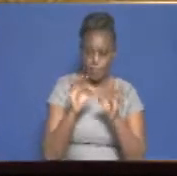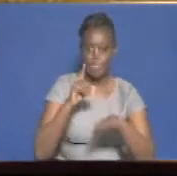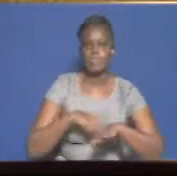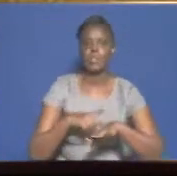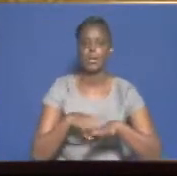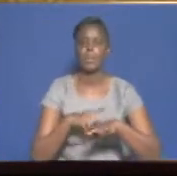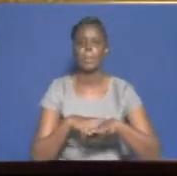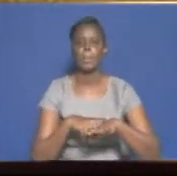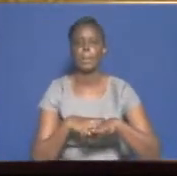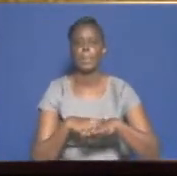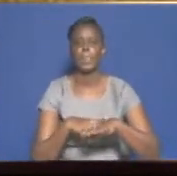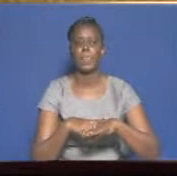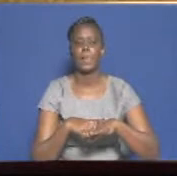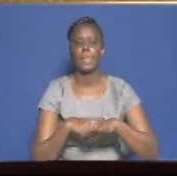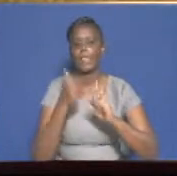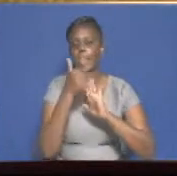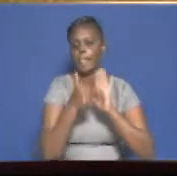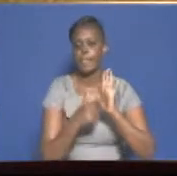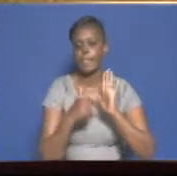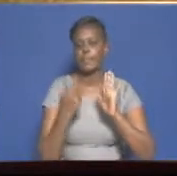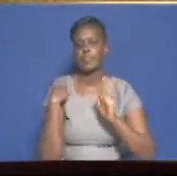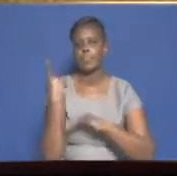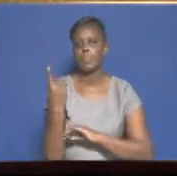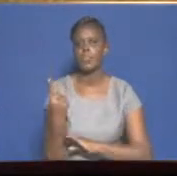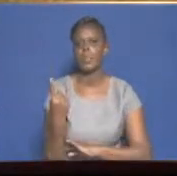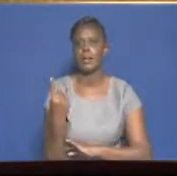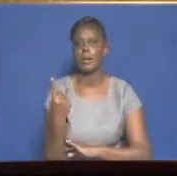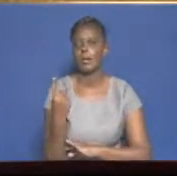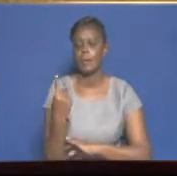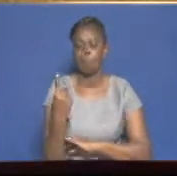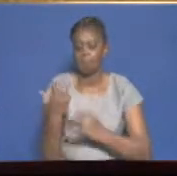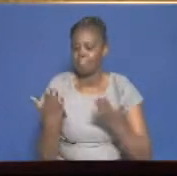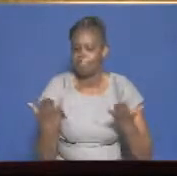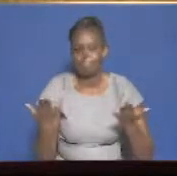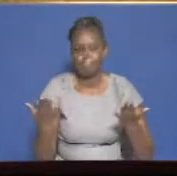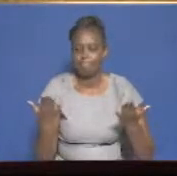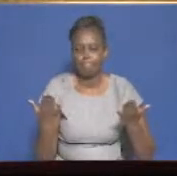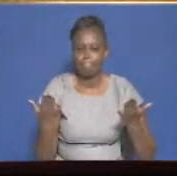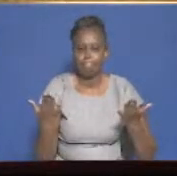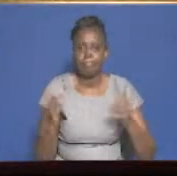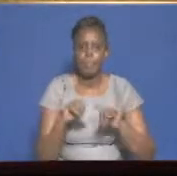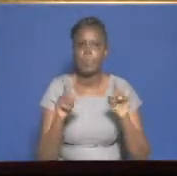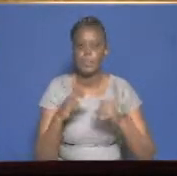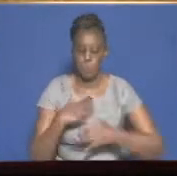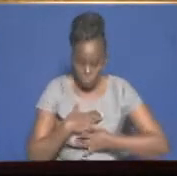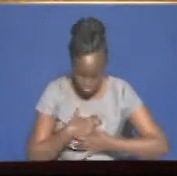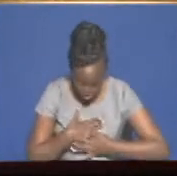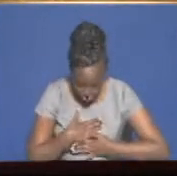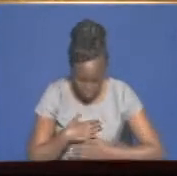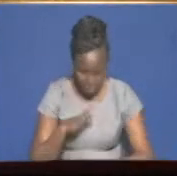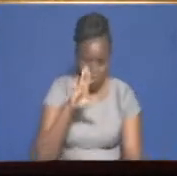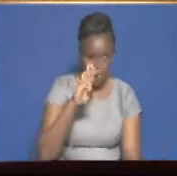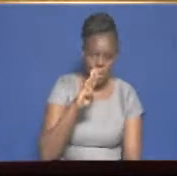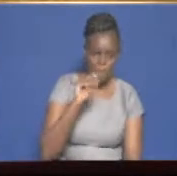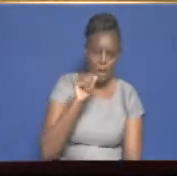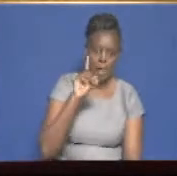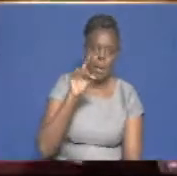periods. So this was one of them. So I don't, Honorable John Bandy.